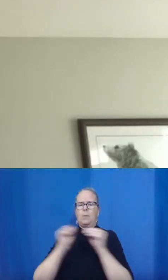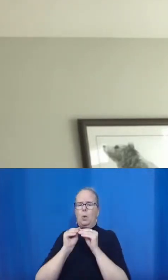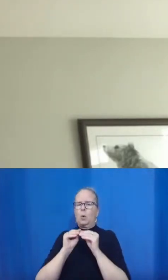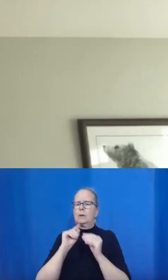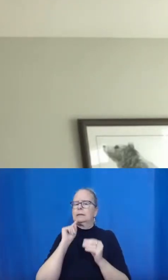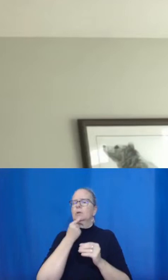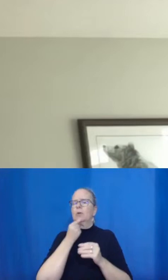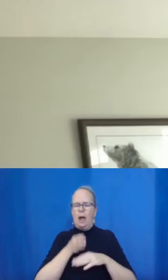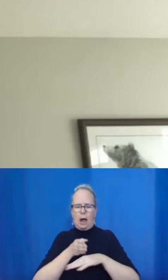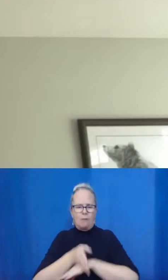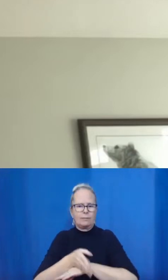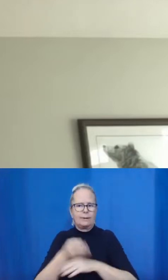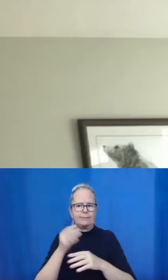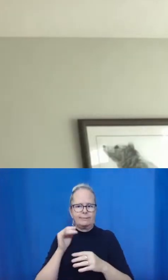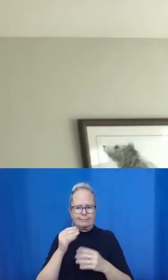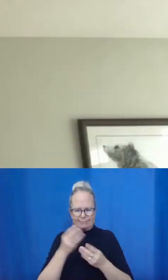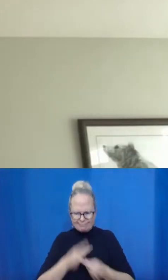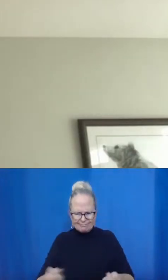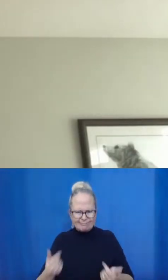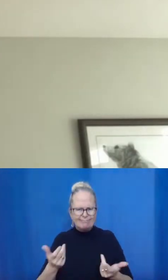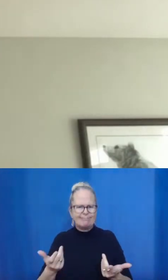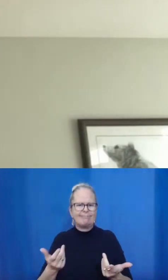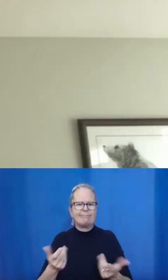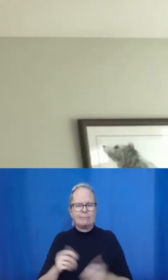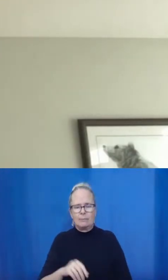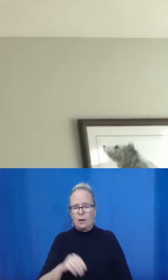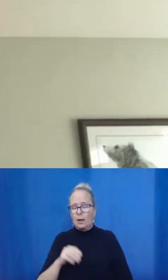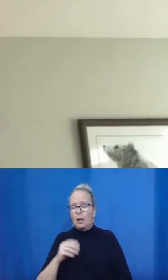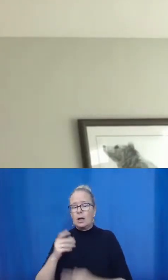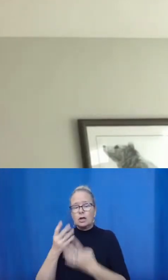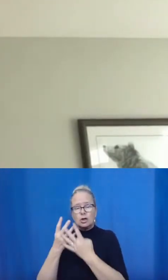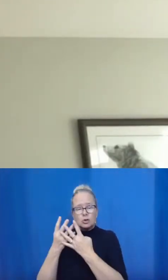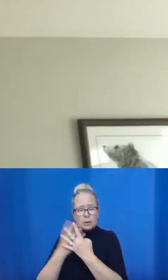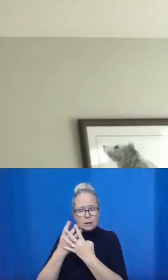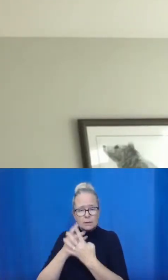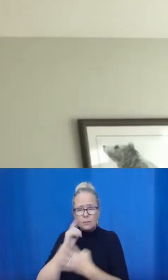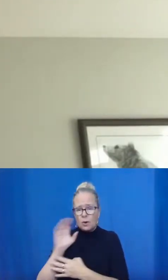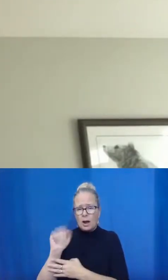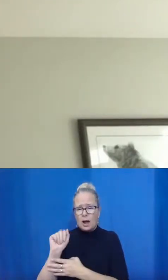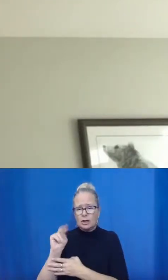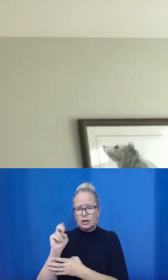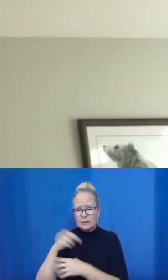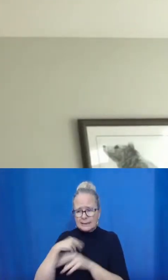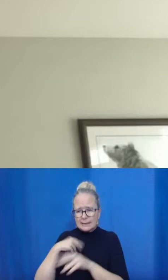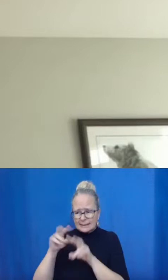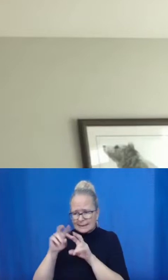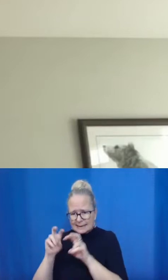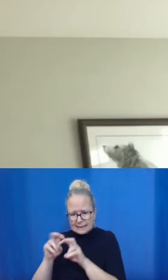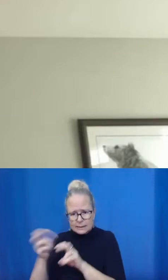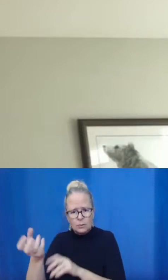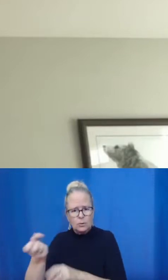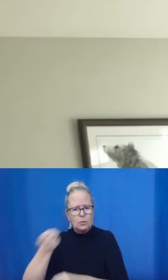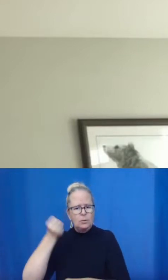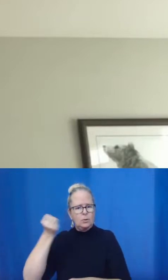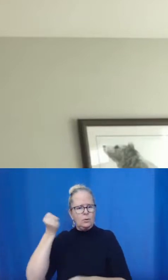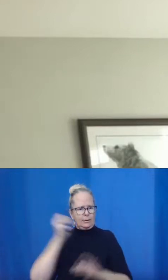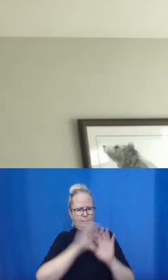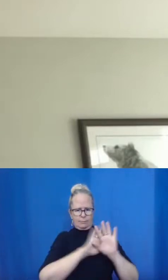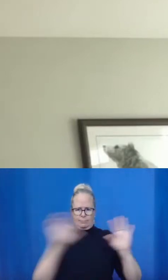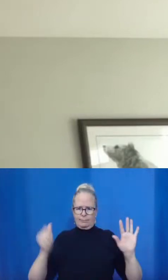at risk of adverse provinces across the country. And this may mean that cancer diagnoses have been delayed. We've also